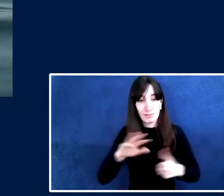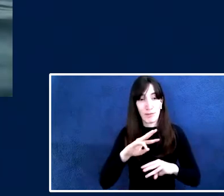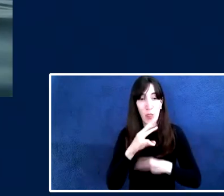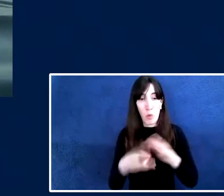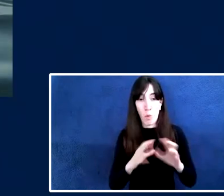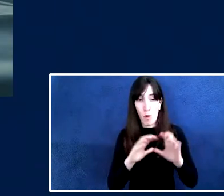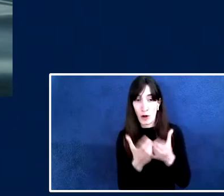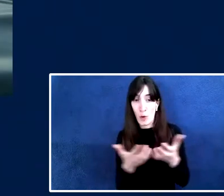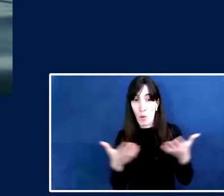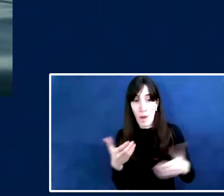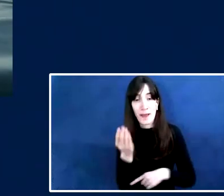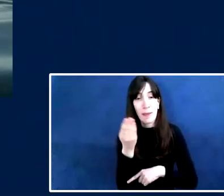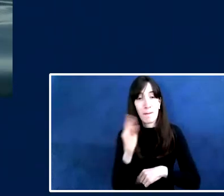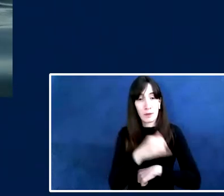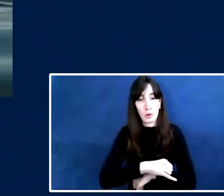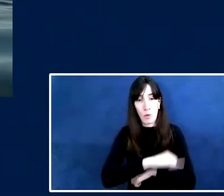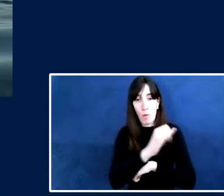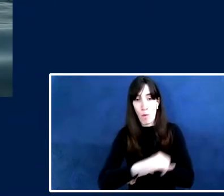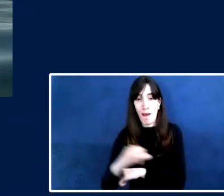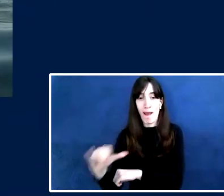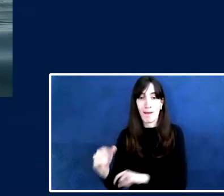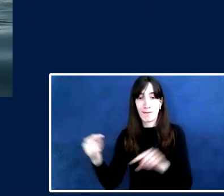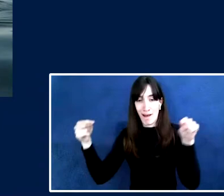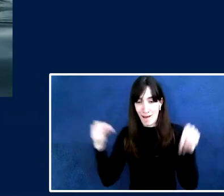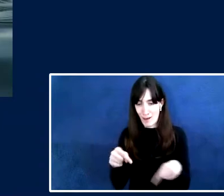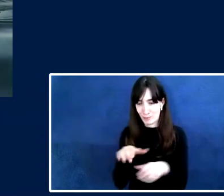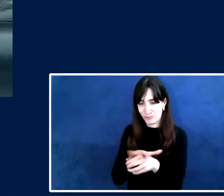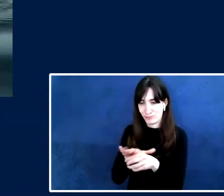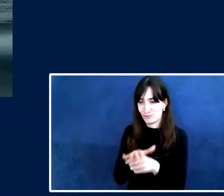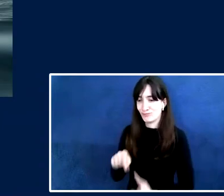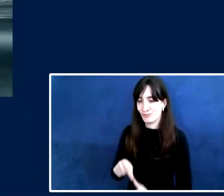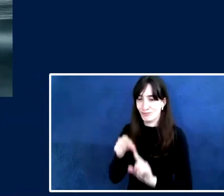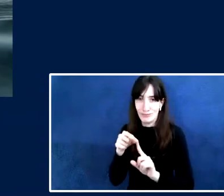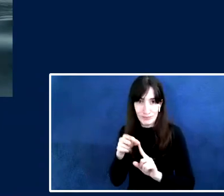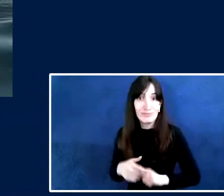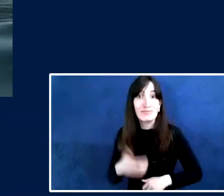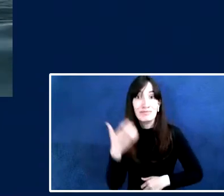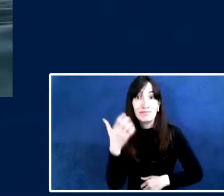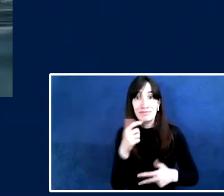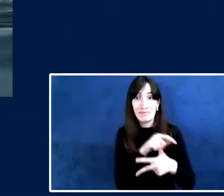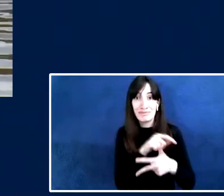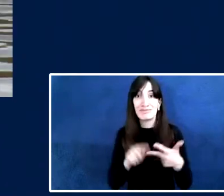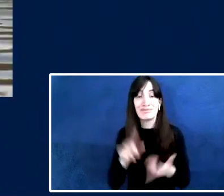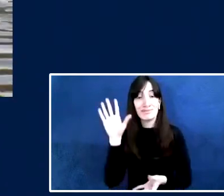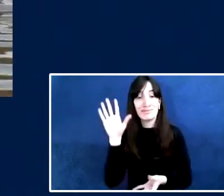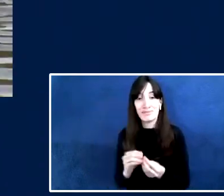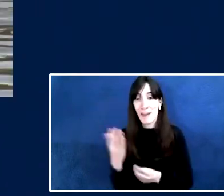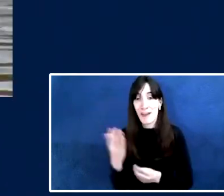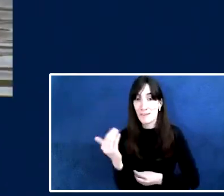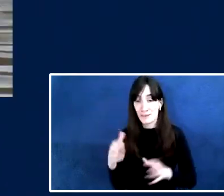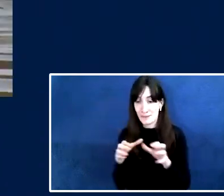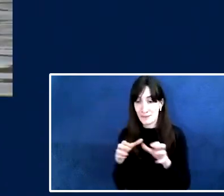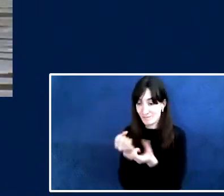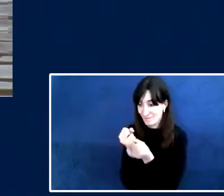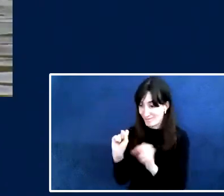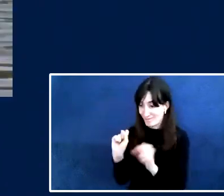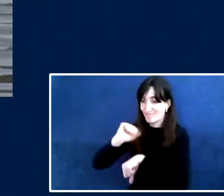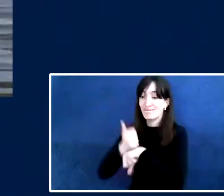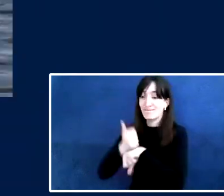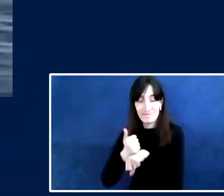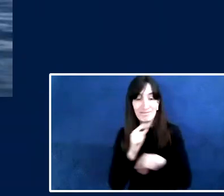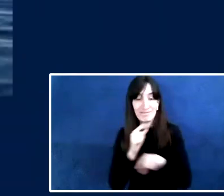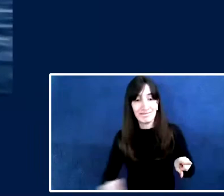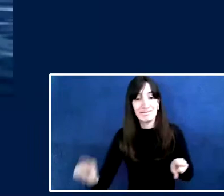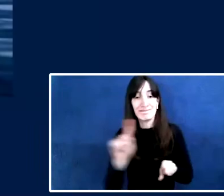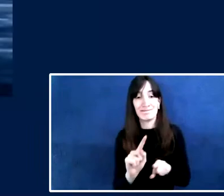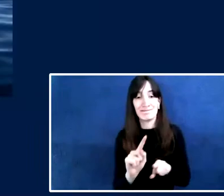blue whale that comes to the Monterey Bay National Marine Sanctuary. So we have 15 sanctuaries across our nation. The most recent one was